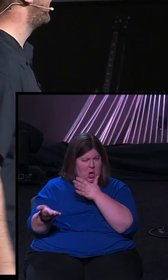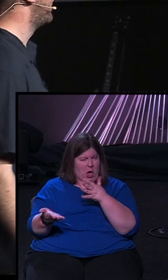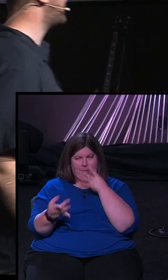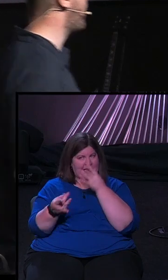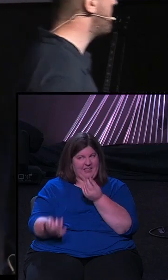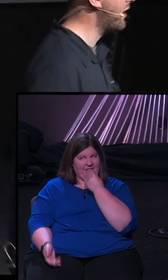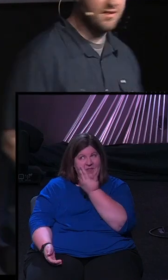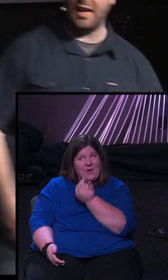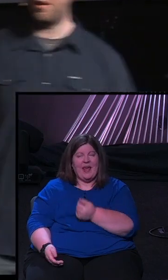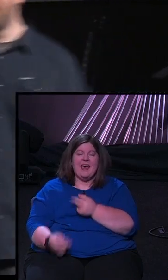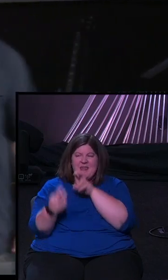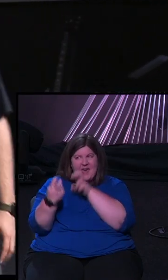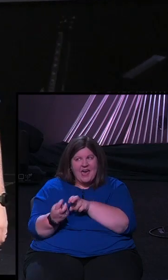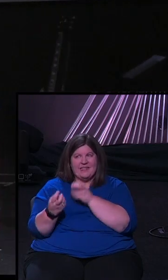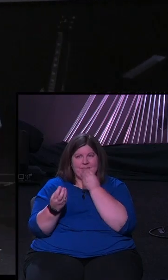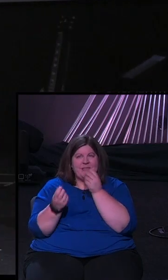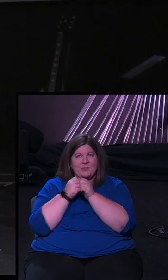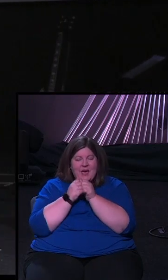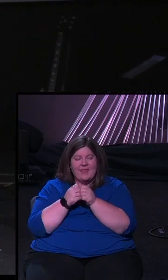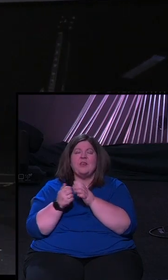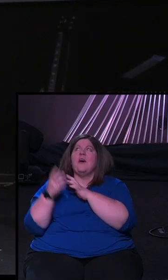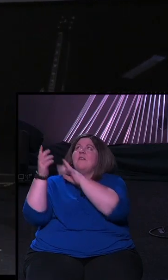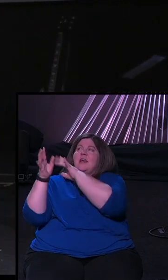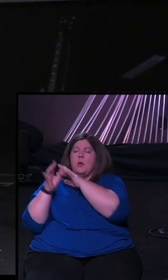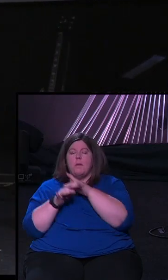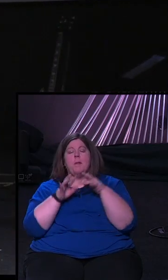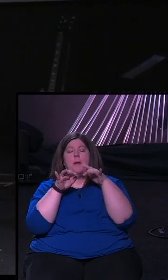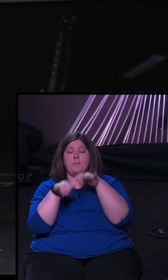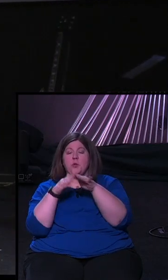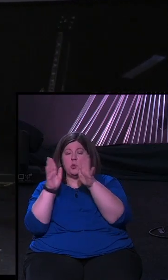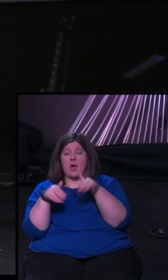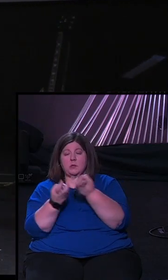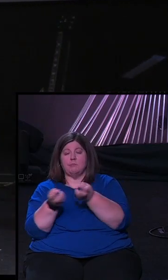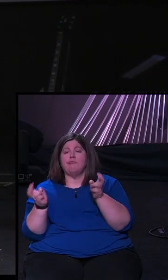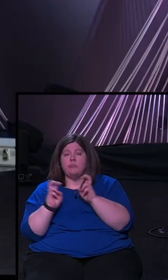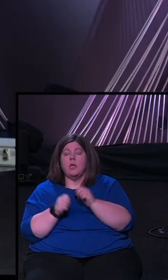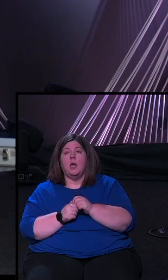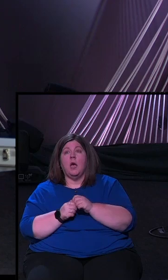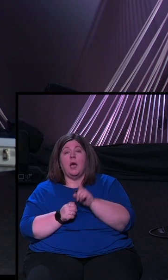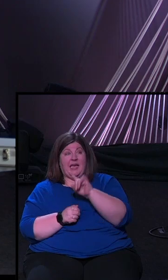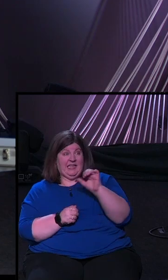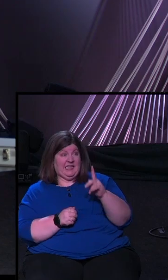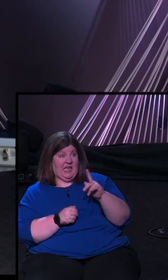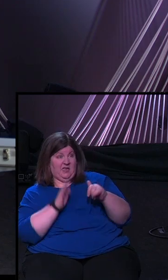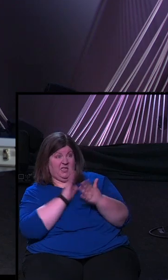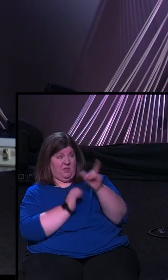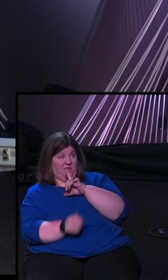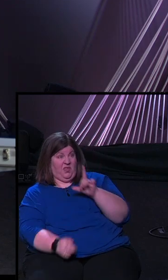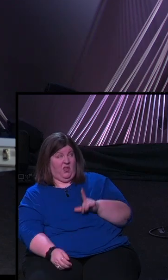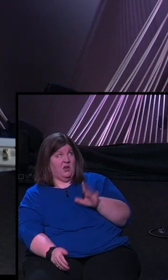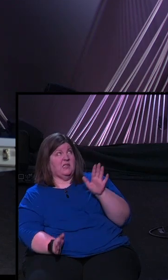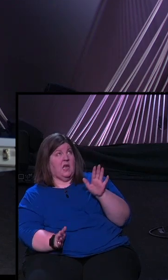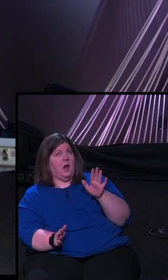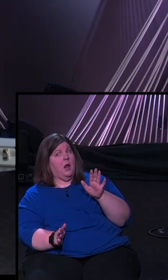delicious. Let's have a meal together. And so they're sitting there, and they're all having dinner. And then it says this. Meanwhile, Zach stood before the Lord, and he said, I'll